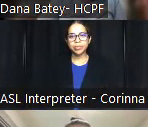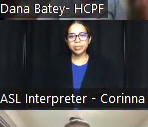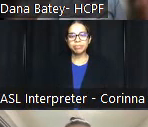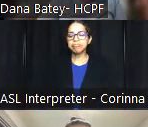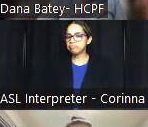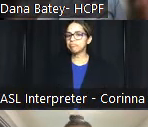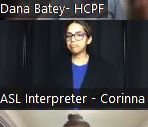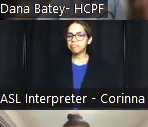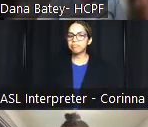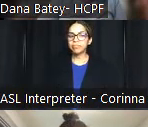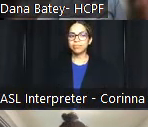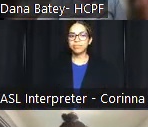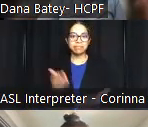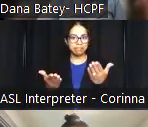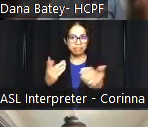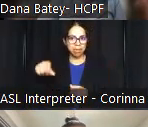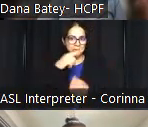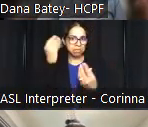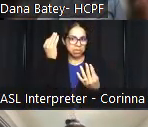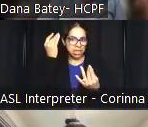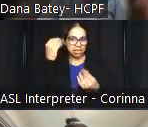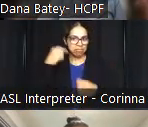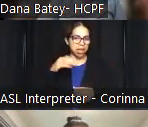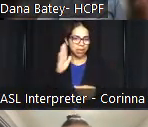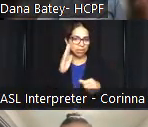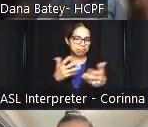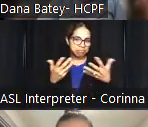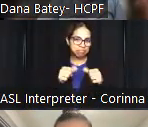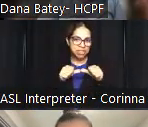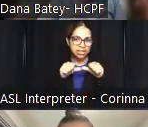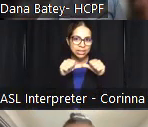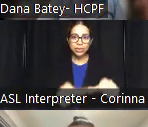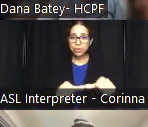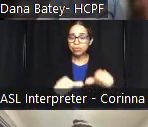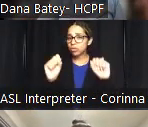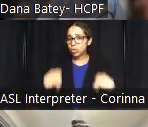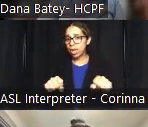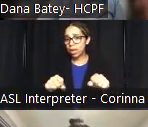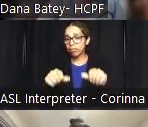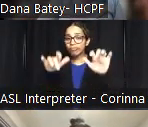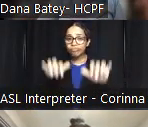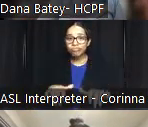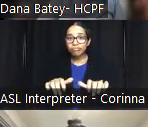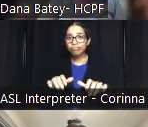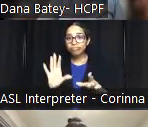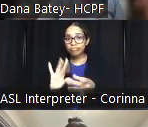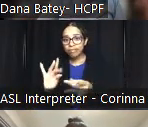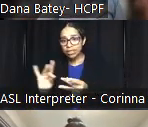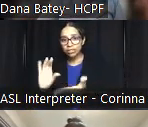All right, in case people are thinking, I'll just move on, but please feel free to add any thoughts to the chat or reach out to me after